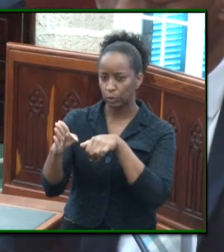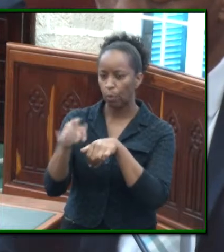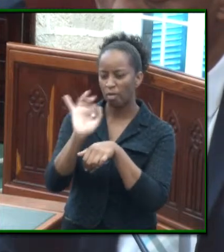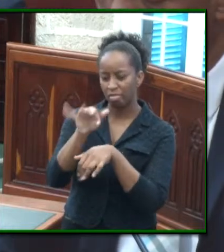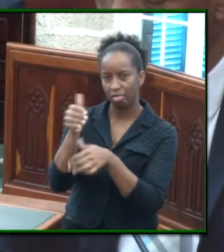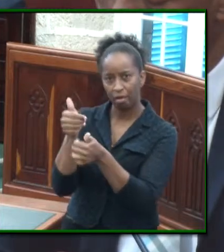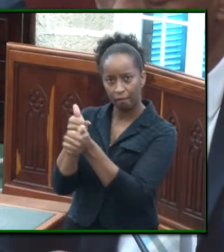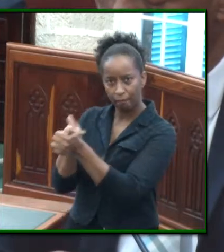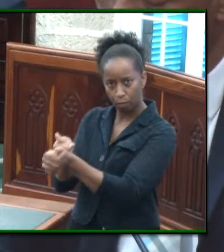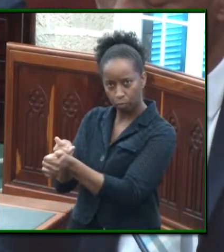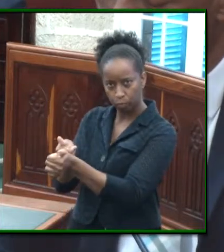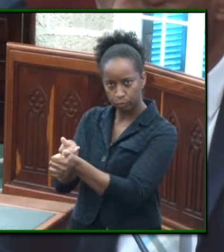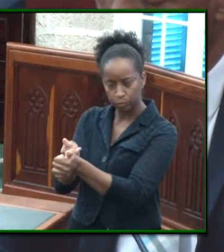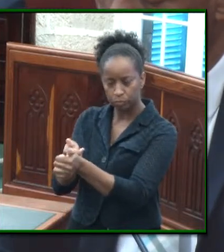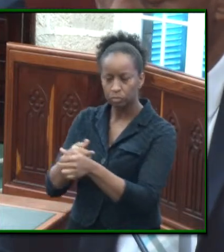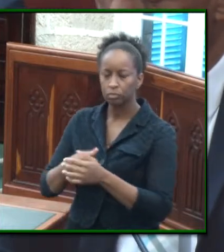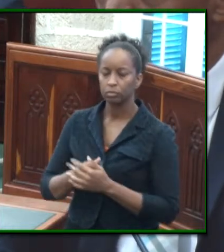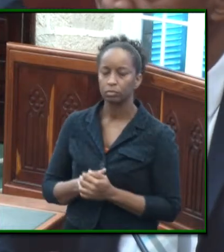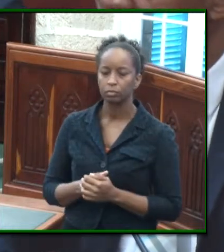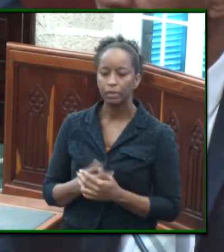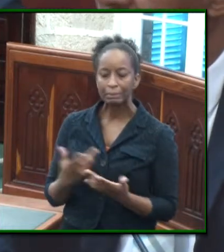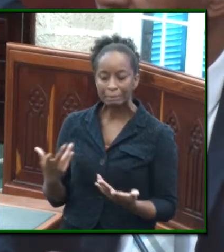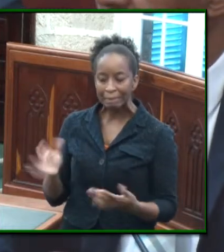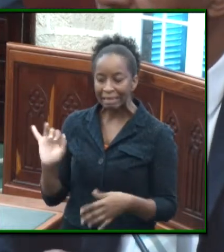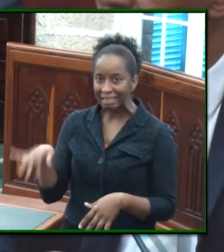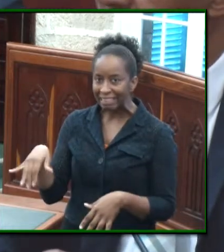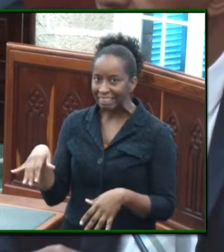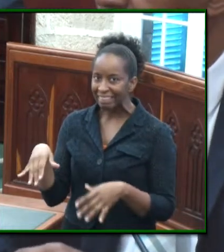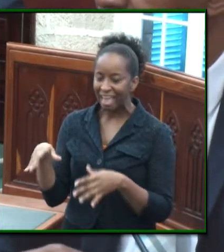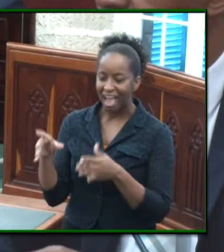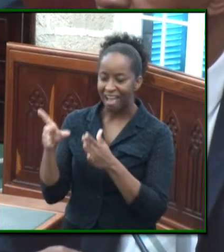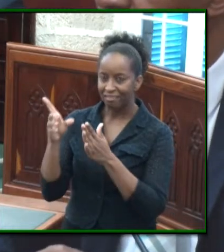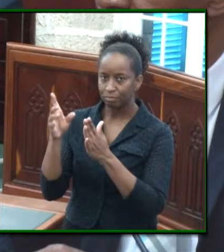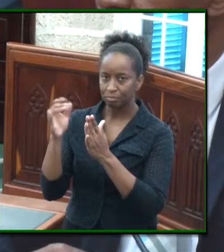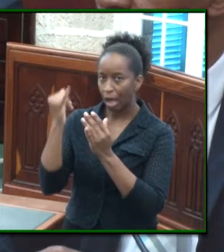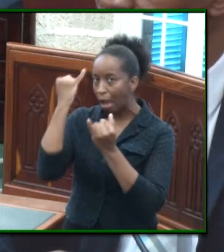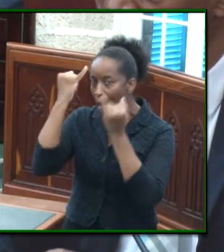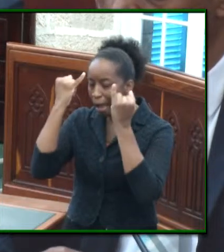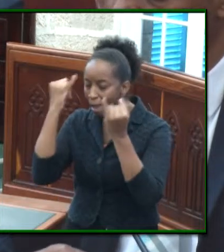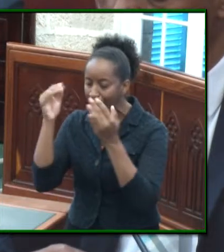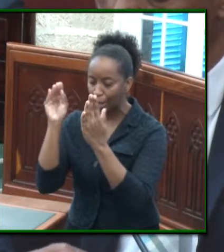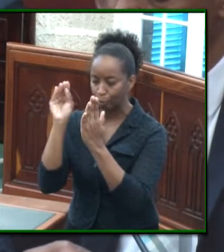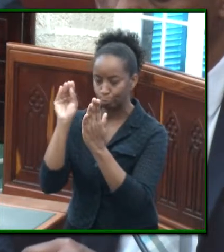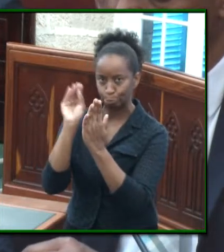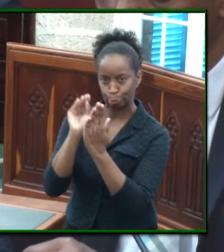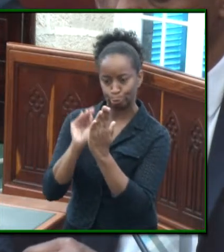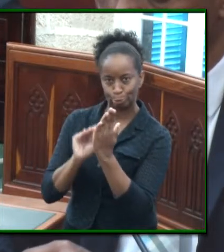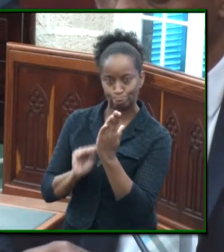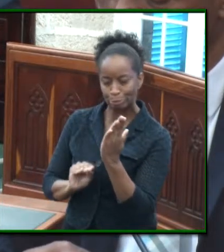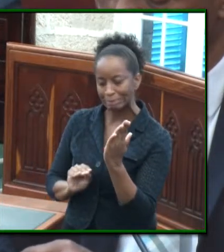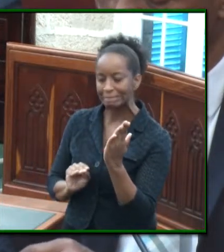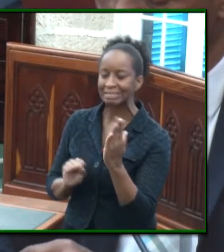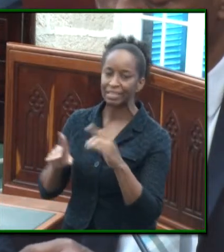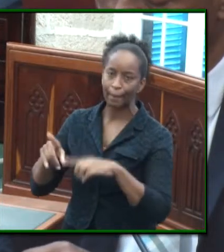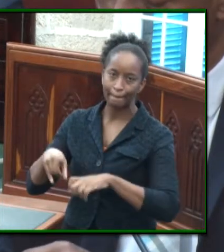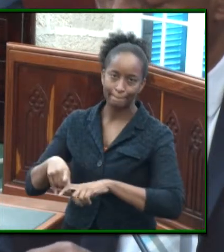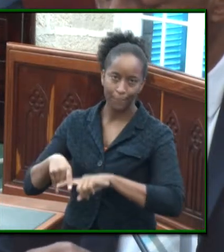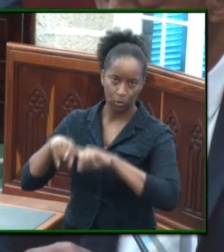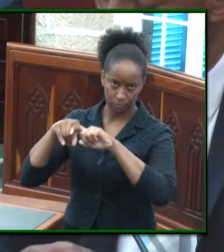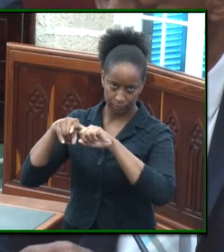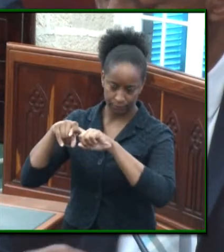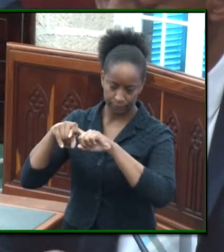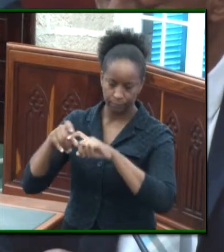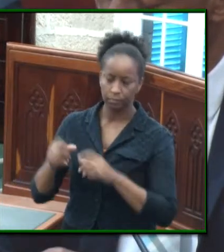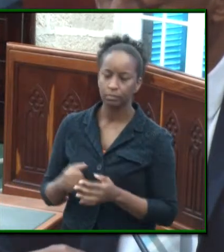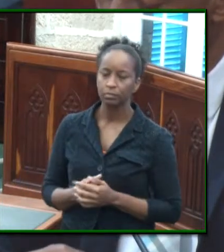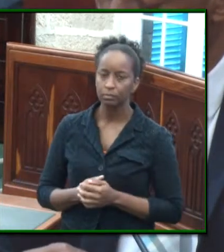out of the doldrums. The Chief Justice and I have set up a working group, and that working group's